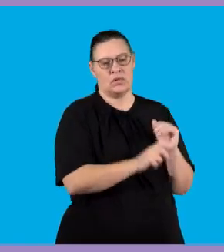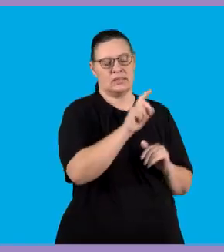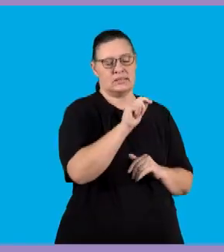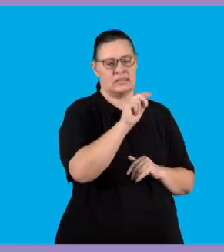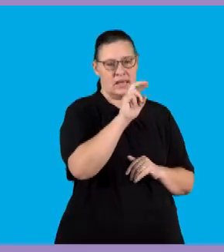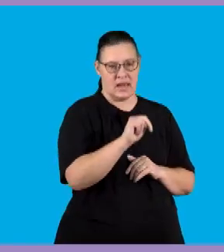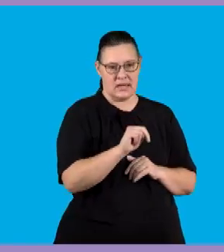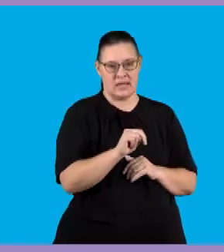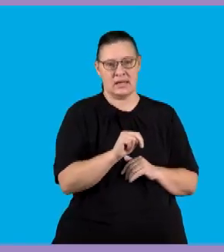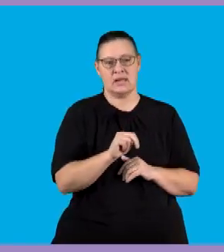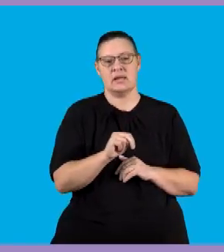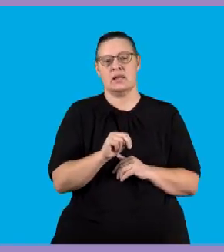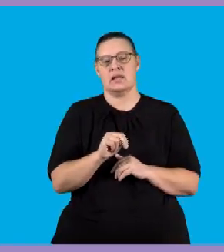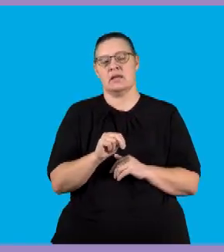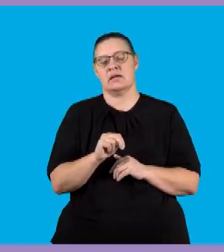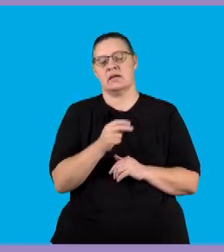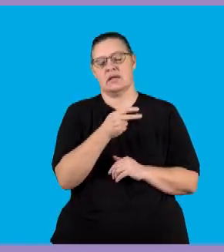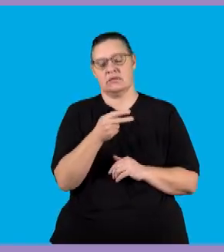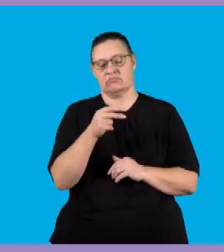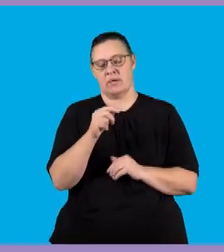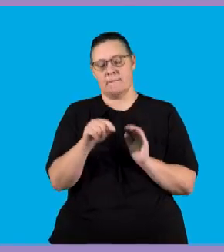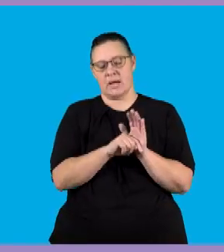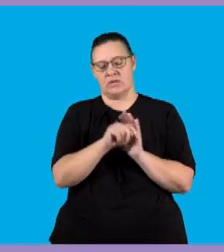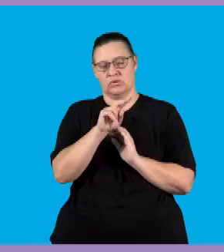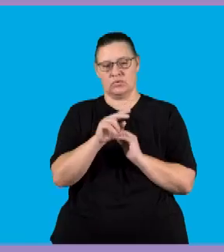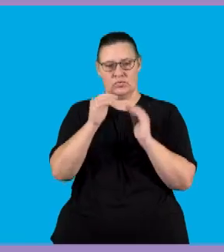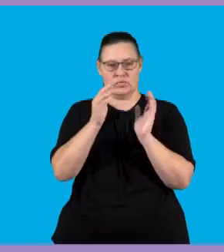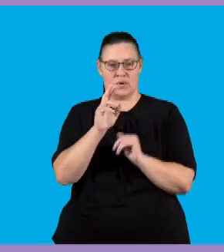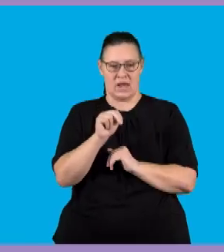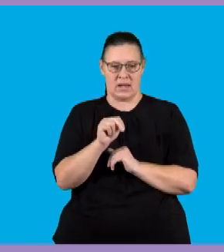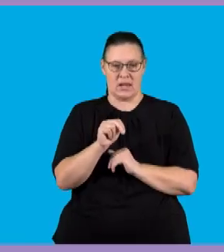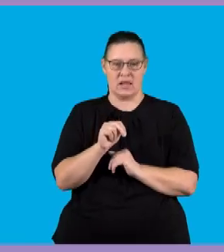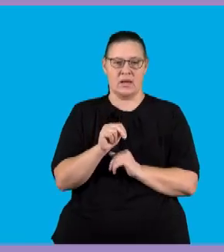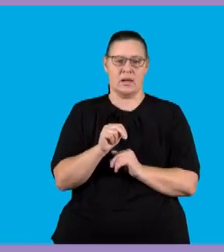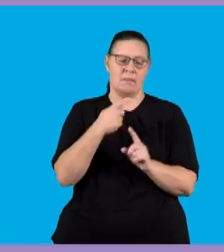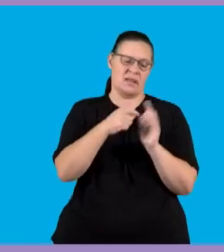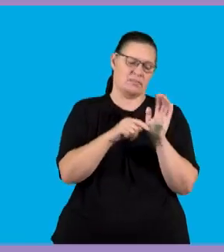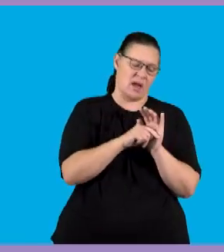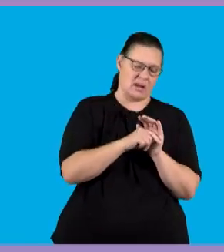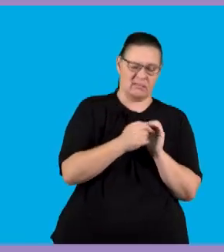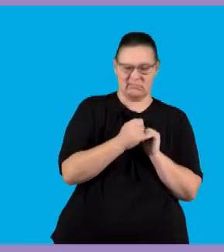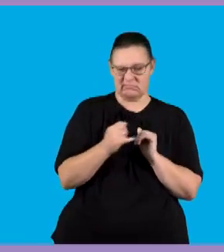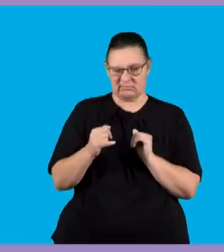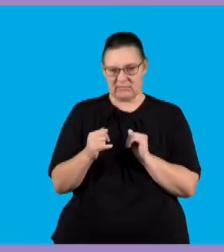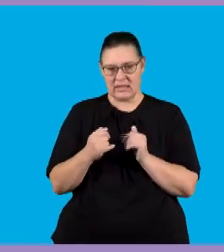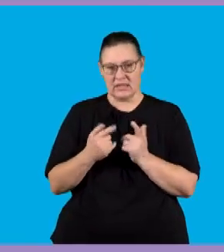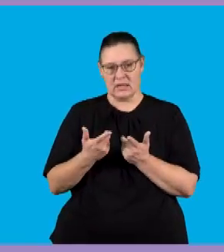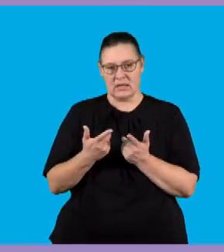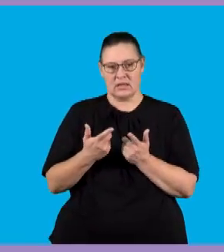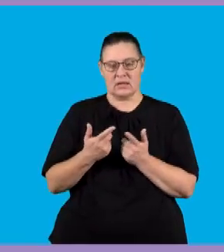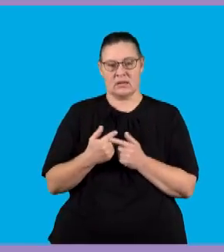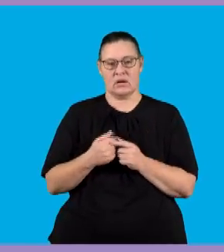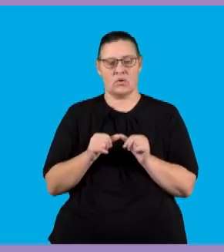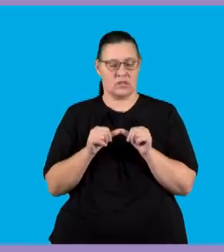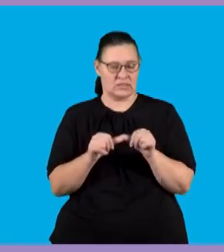rule. Now, our rule is our constant difference, which is negative 2, multiplied by the term number, and we are going to